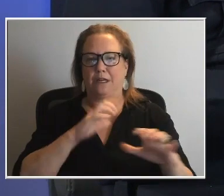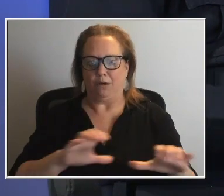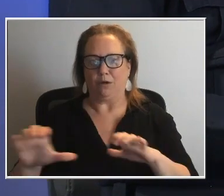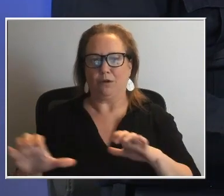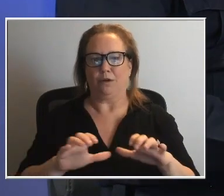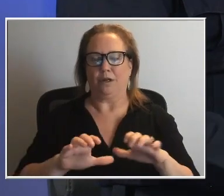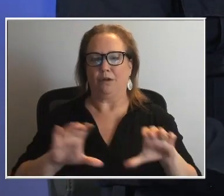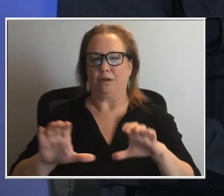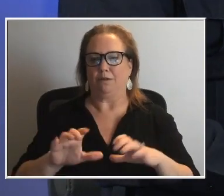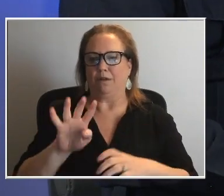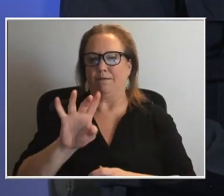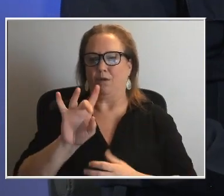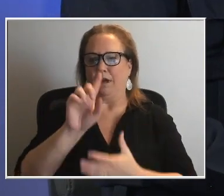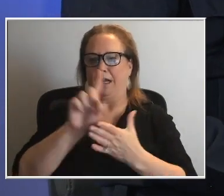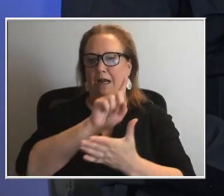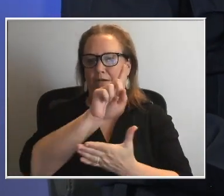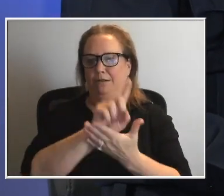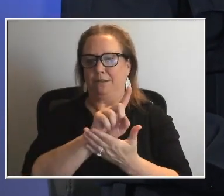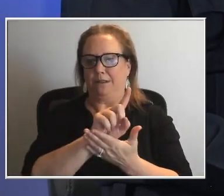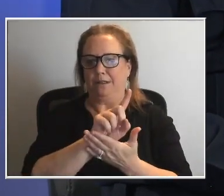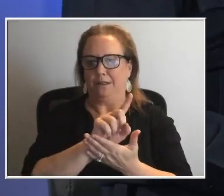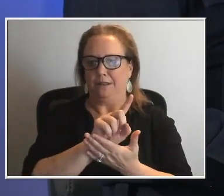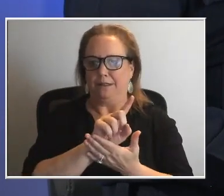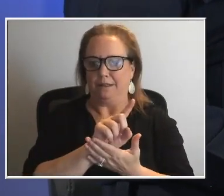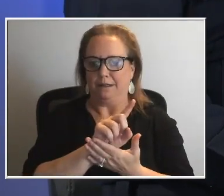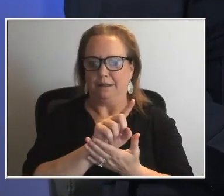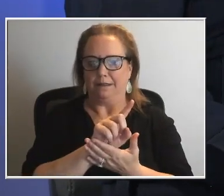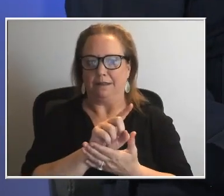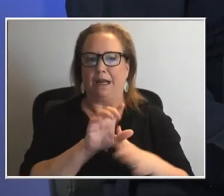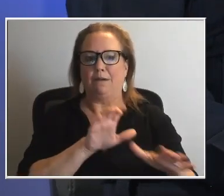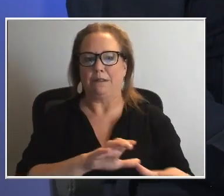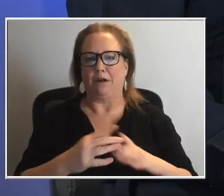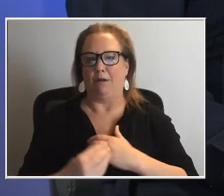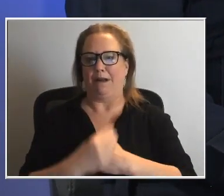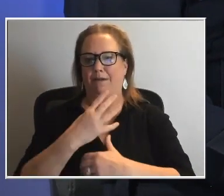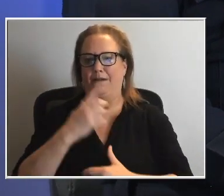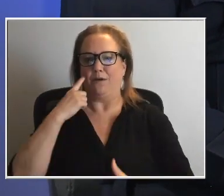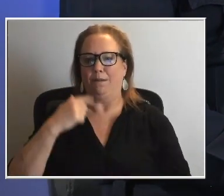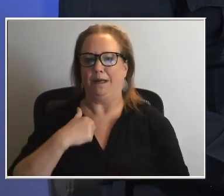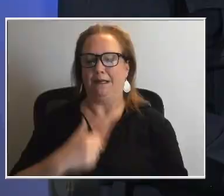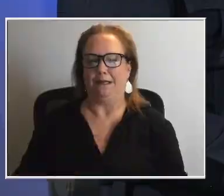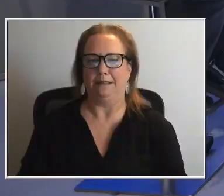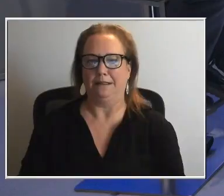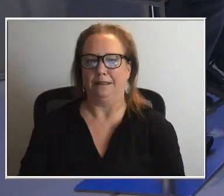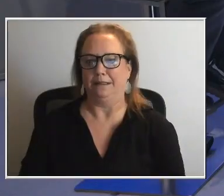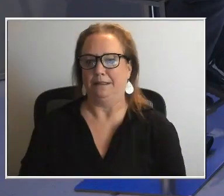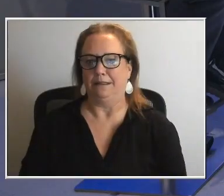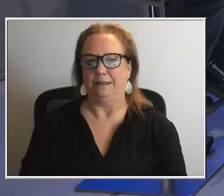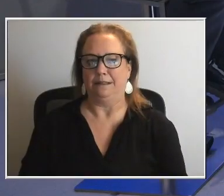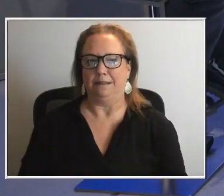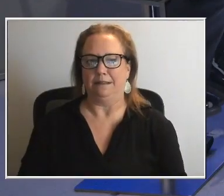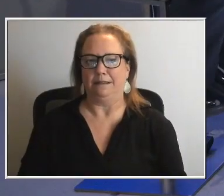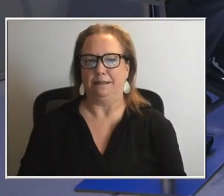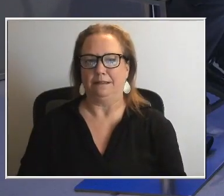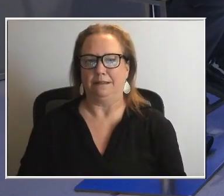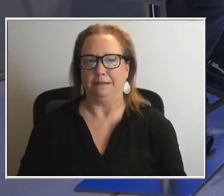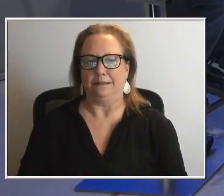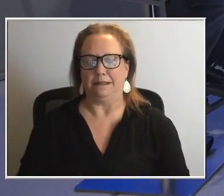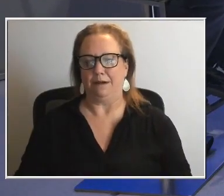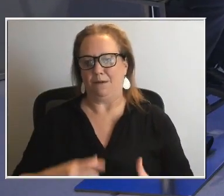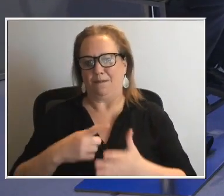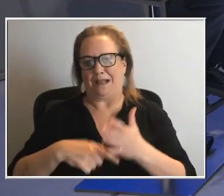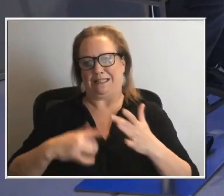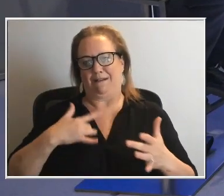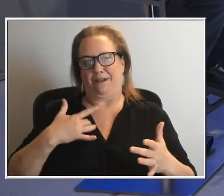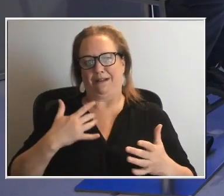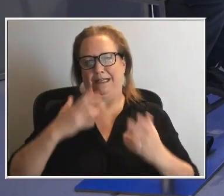within 48 hours, and it was a calming effect for me. Oh, good. Yeah. What's it like to hear that, Rhonda? It's an